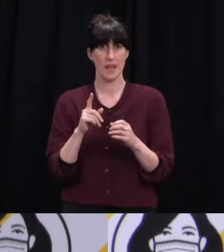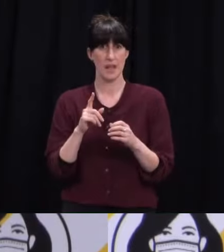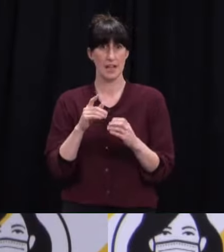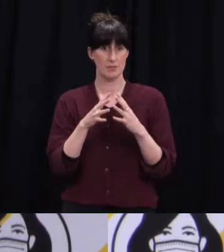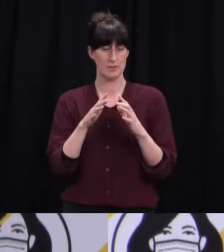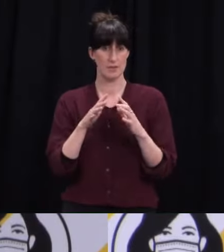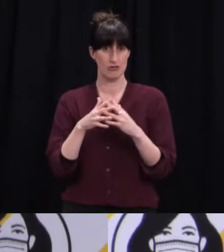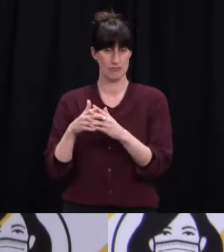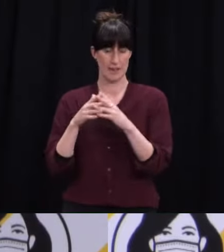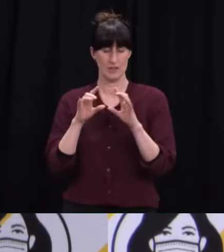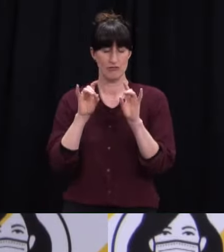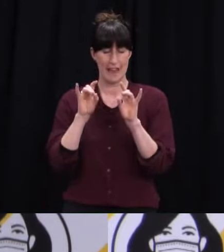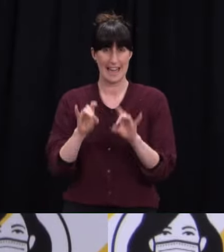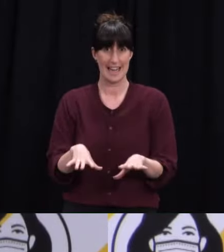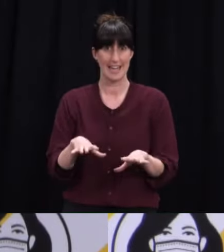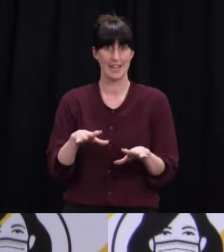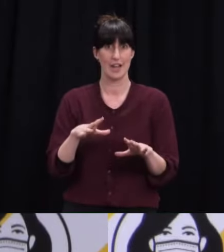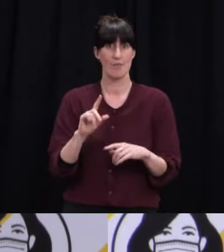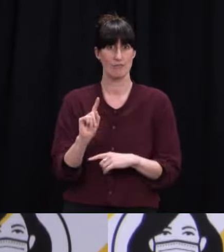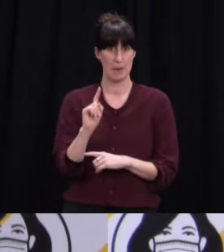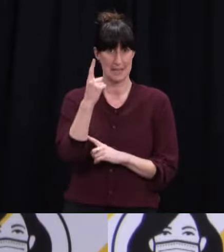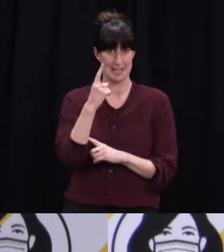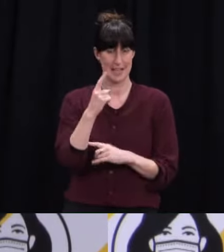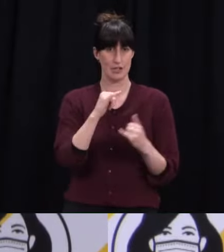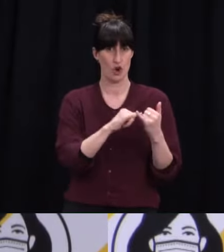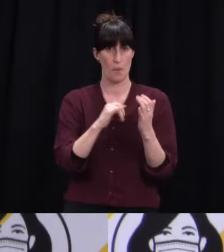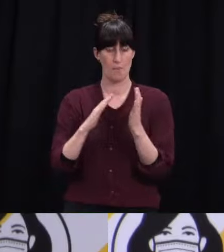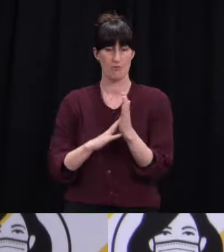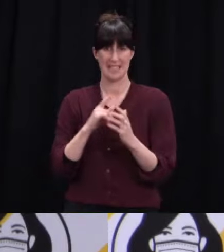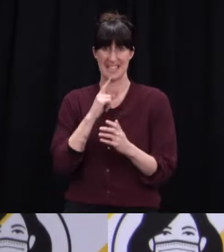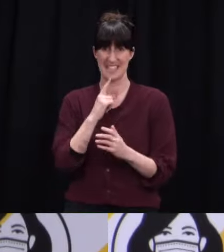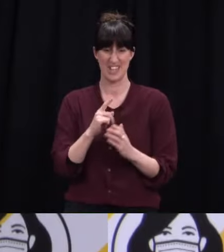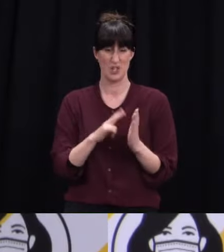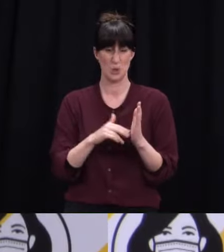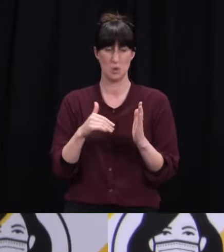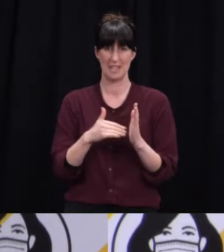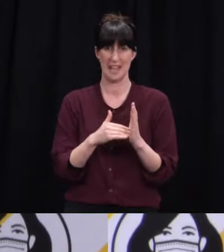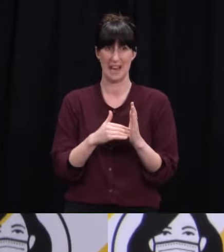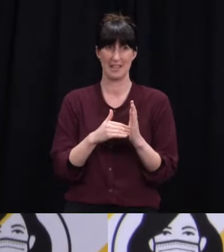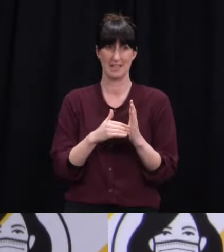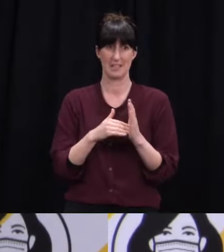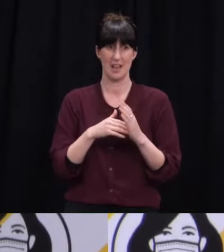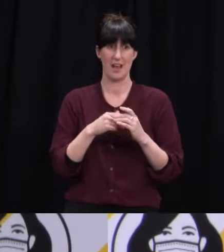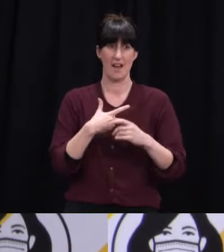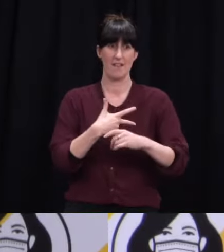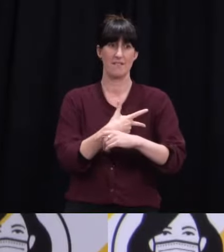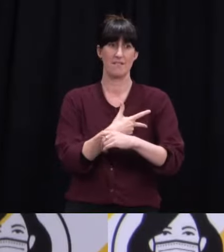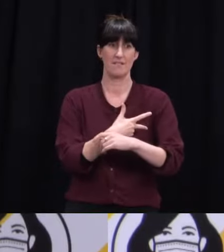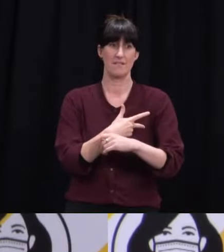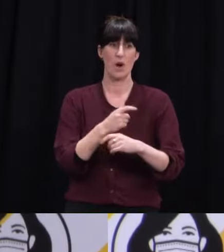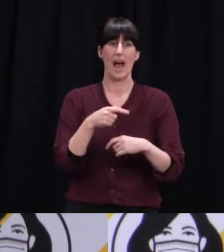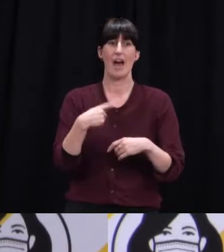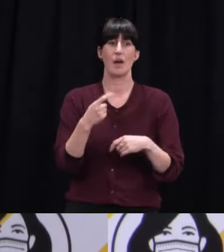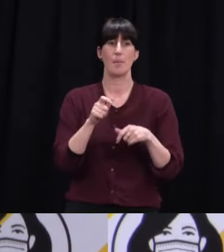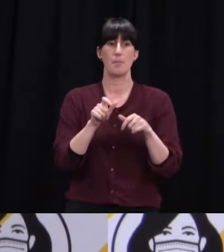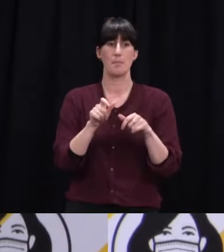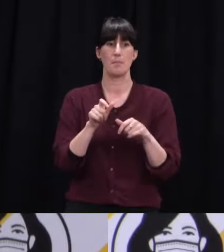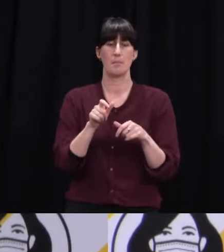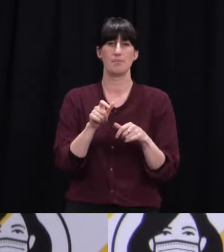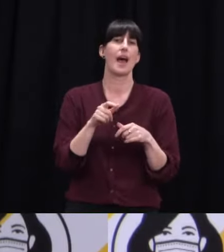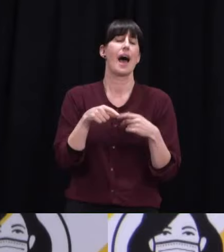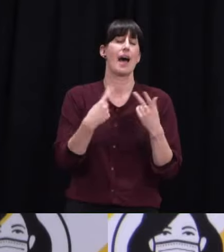their vaccine rollout so badly that he's to blame for the outbreaks there and also in New Zealand. Do you think that's a fair comment? Look,